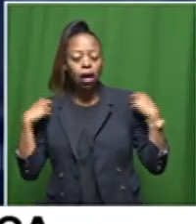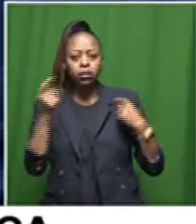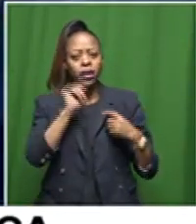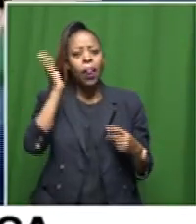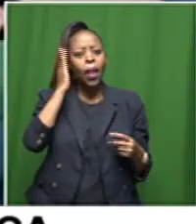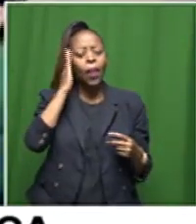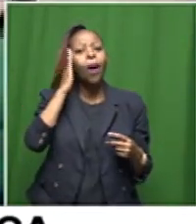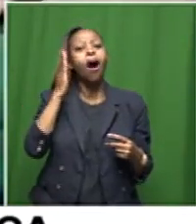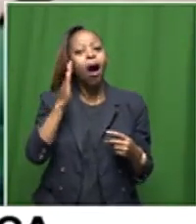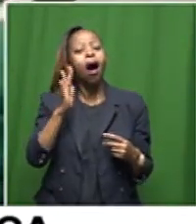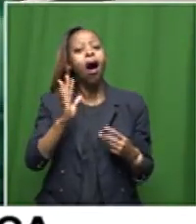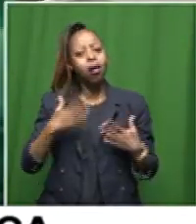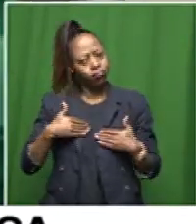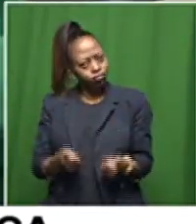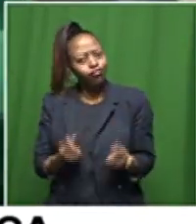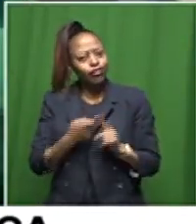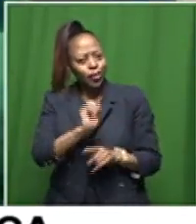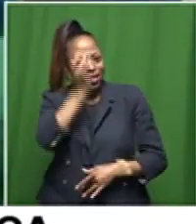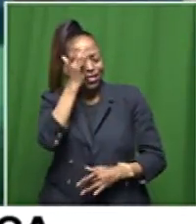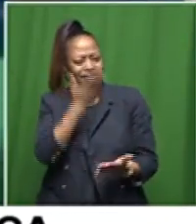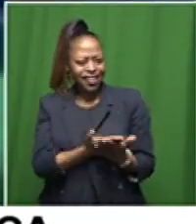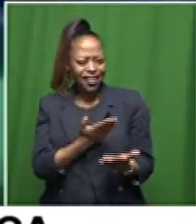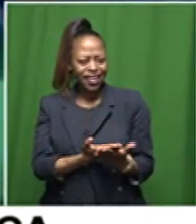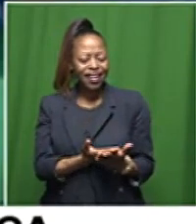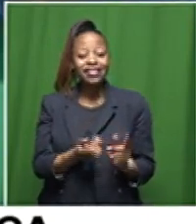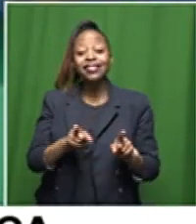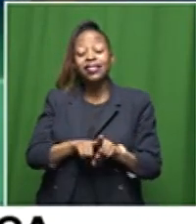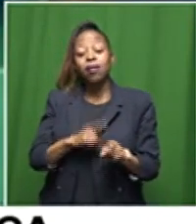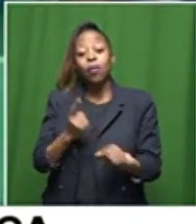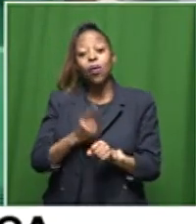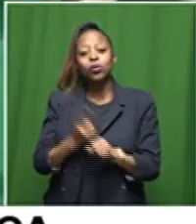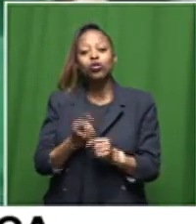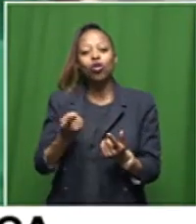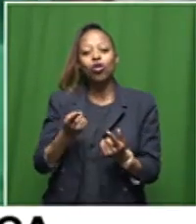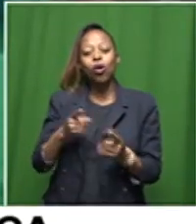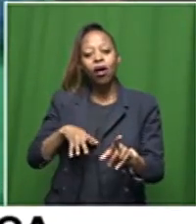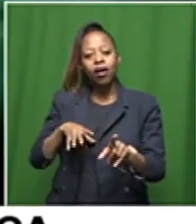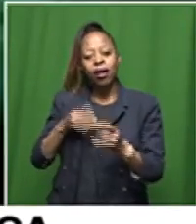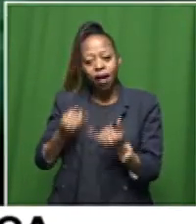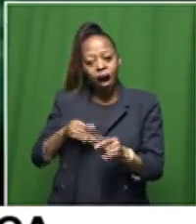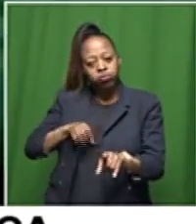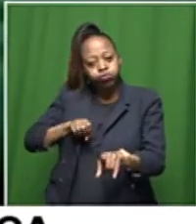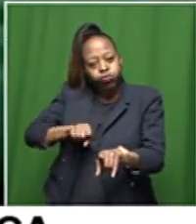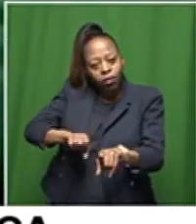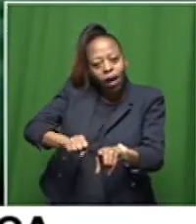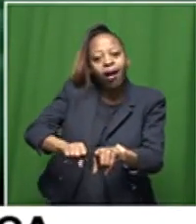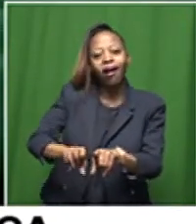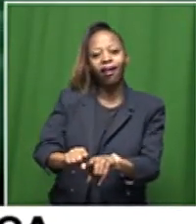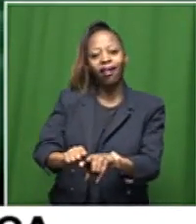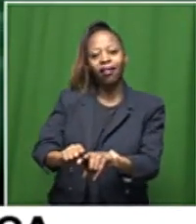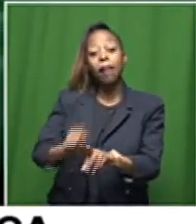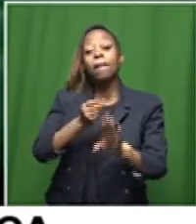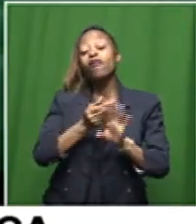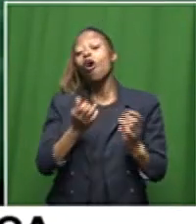this can be treated. Other than that, we managed to go and reduce our backlog. We have reduced the backlog